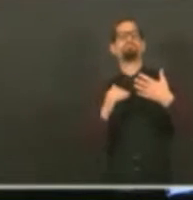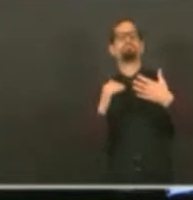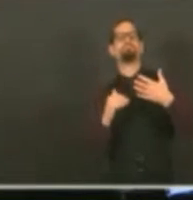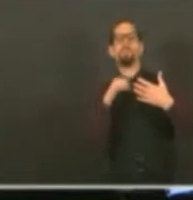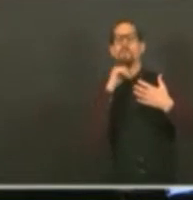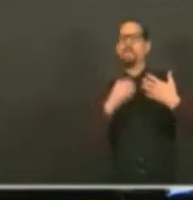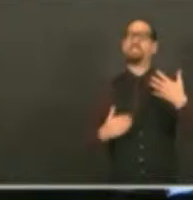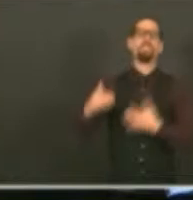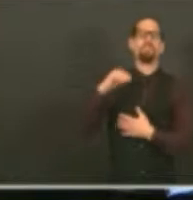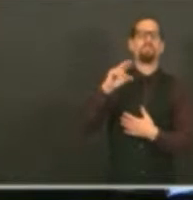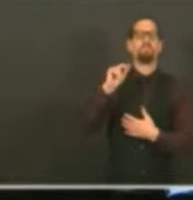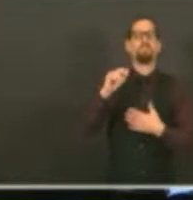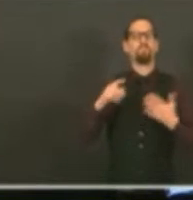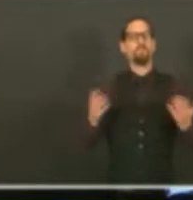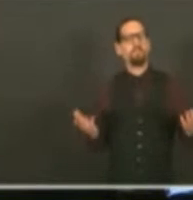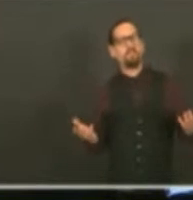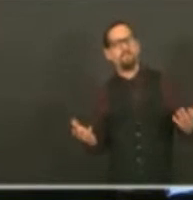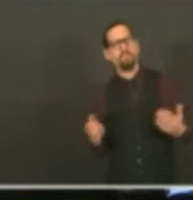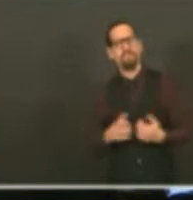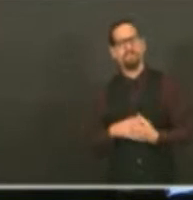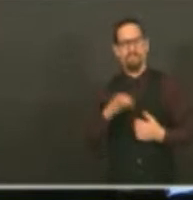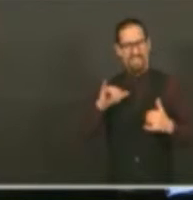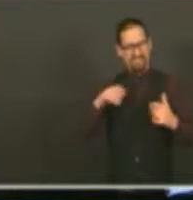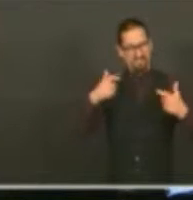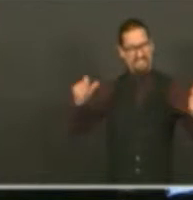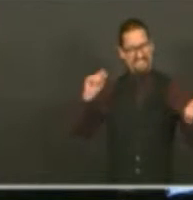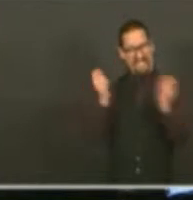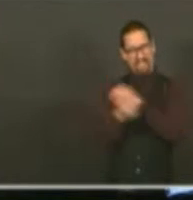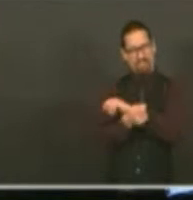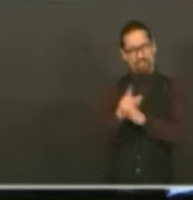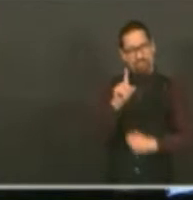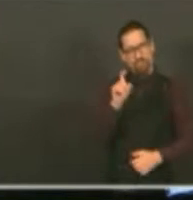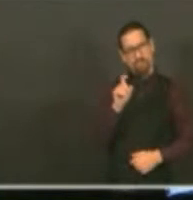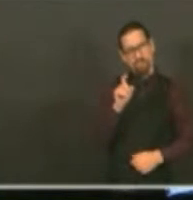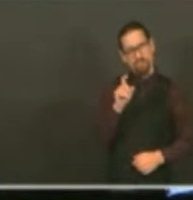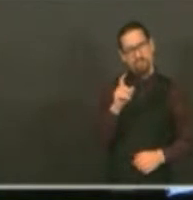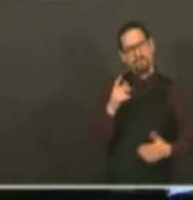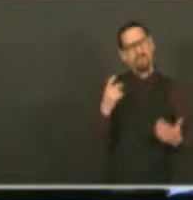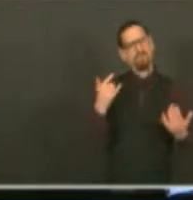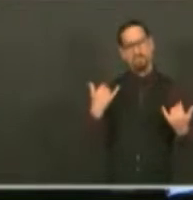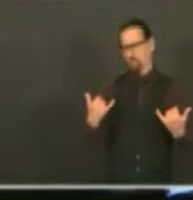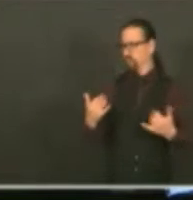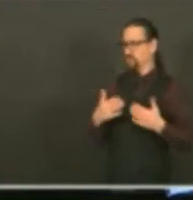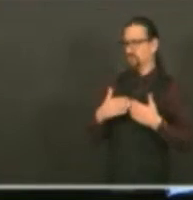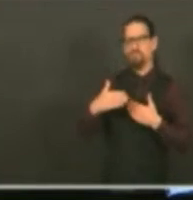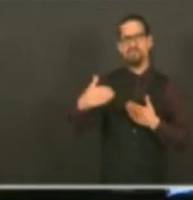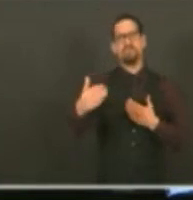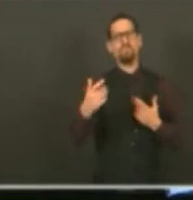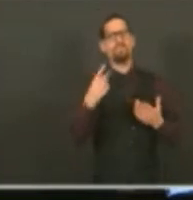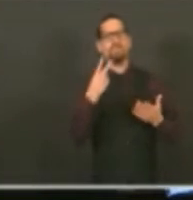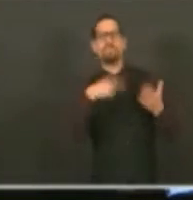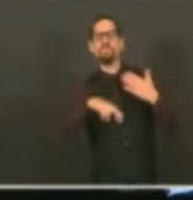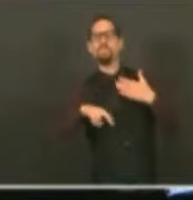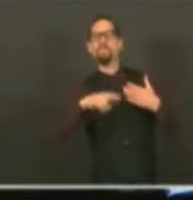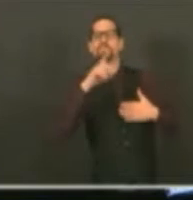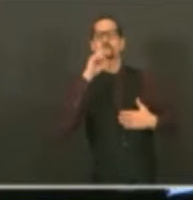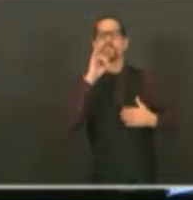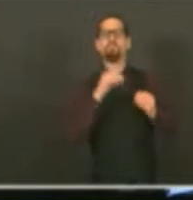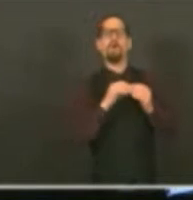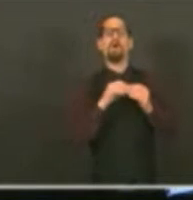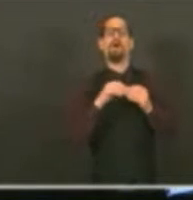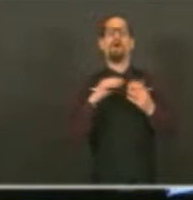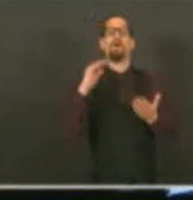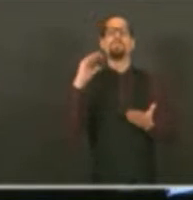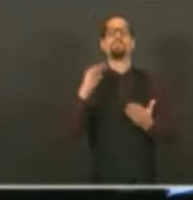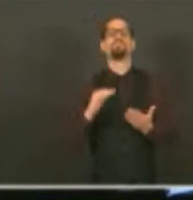from where we've been. And certainly if you look to a week and a half from now, it looks like we're going to be loosening up some restrictions. Mm-hmm. What changes are you making to